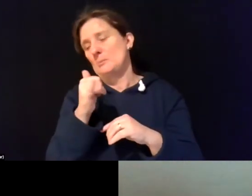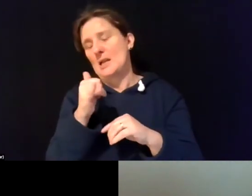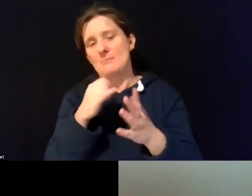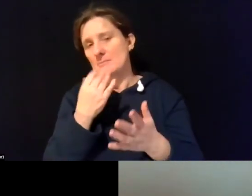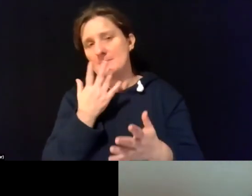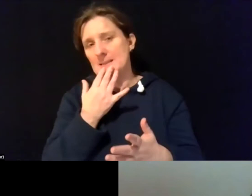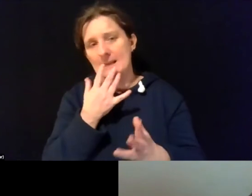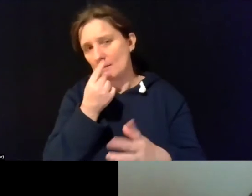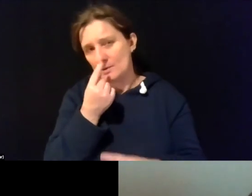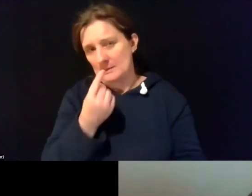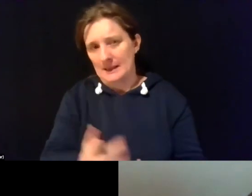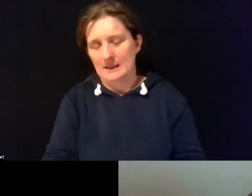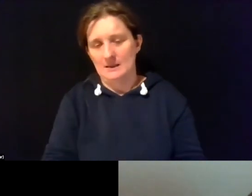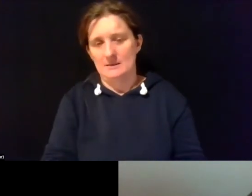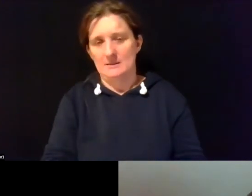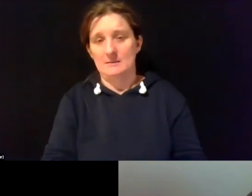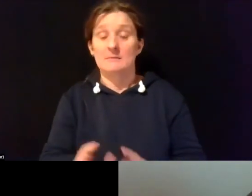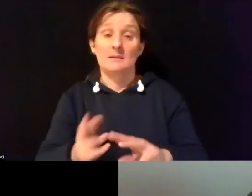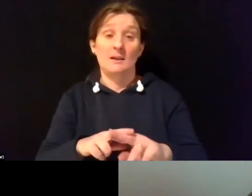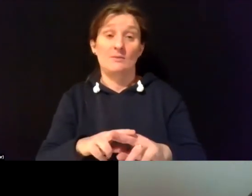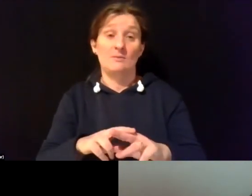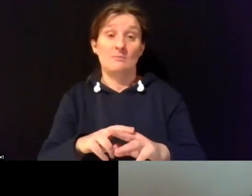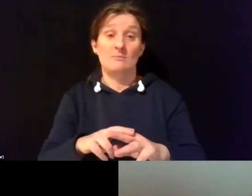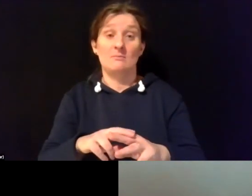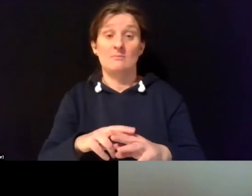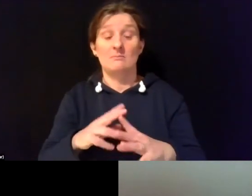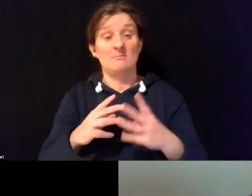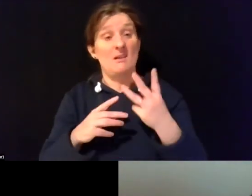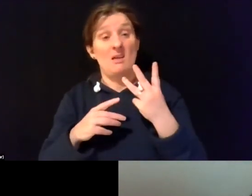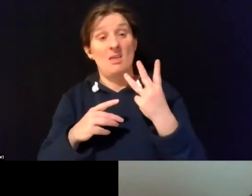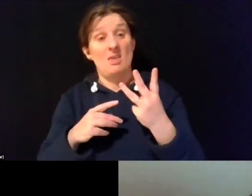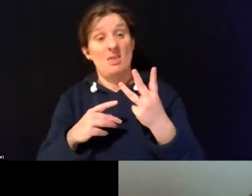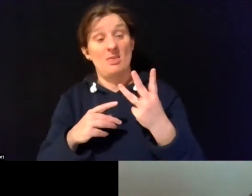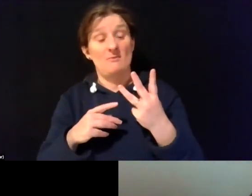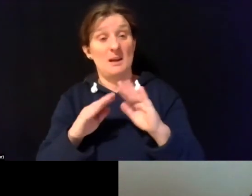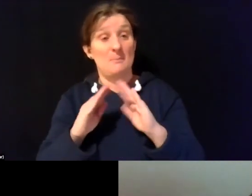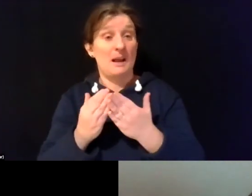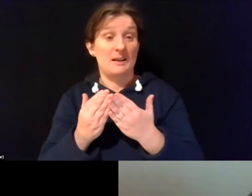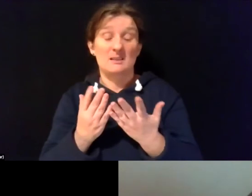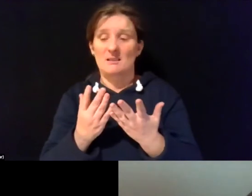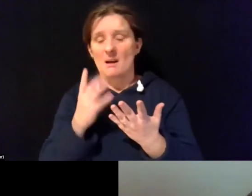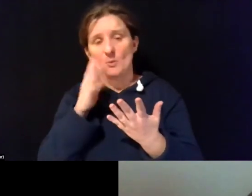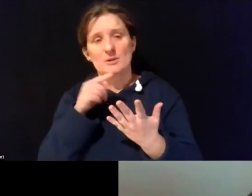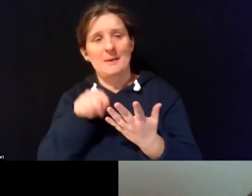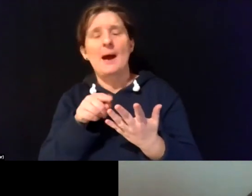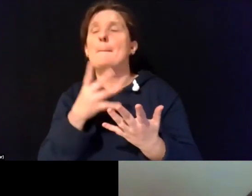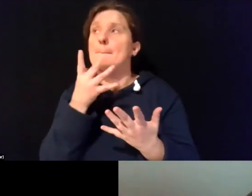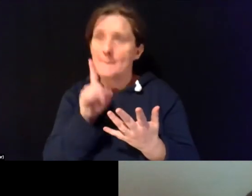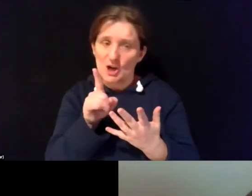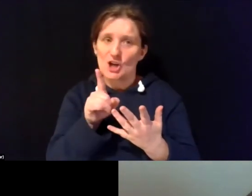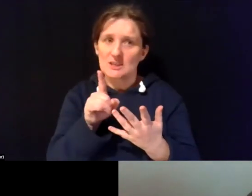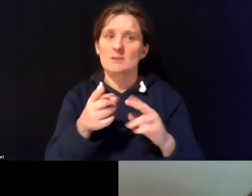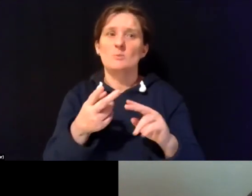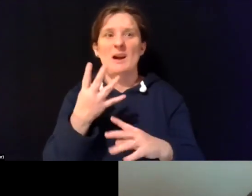time. If we only had 3 planets, I'd care about that, because we have 4,000. Even if we're fooled 1% of the time, most of